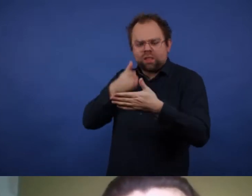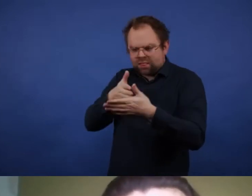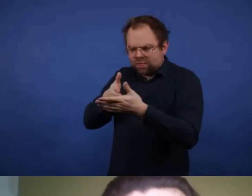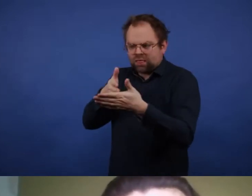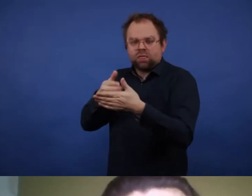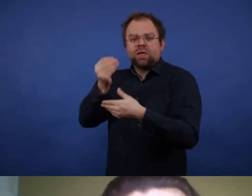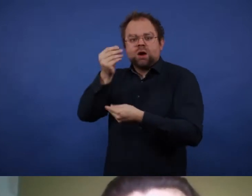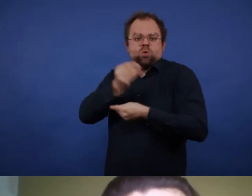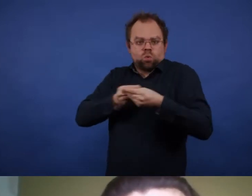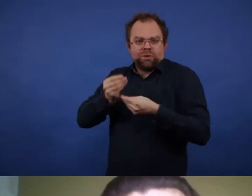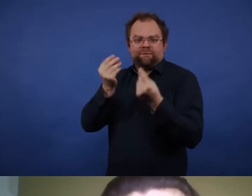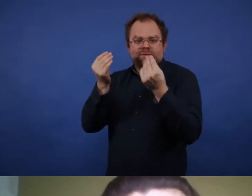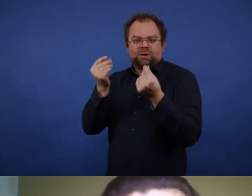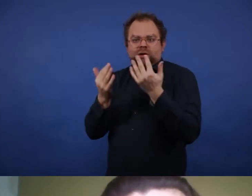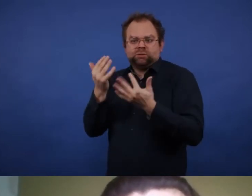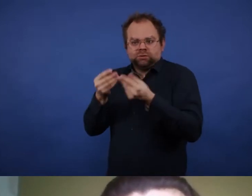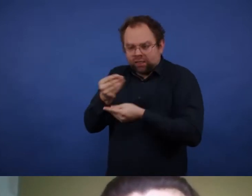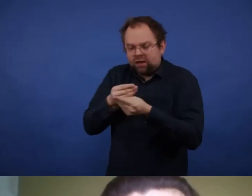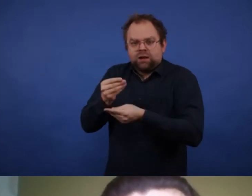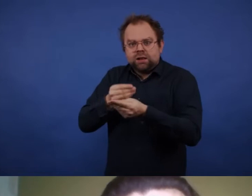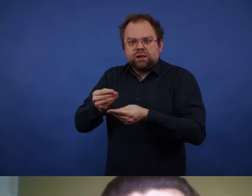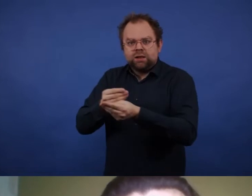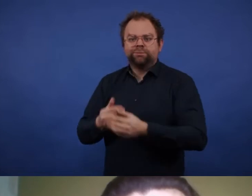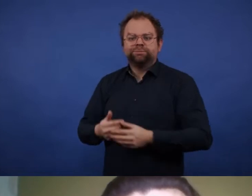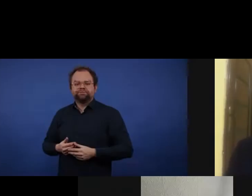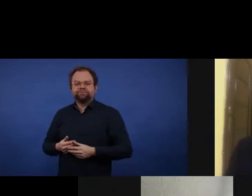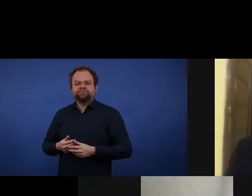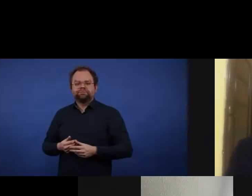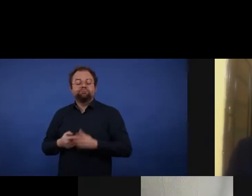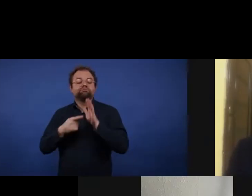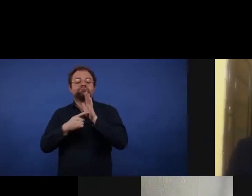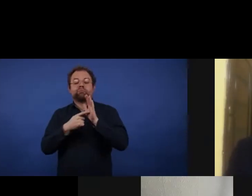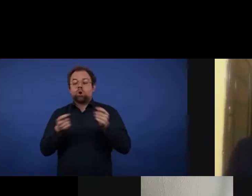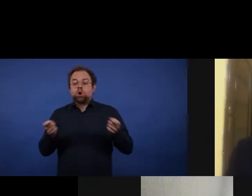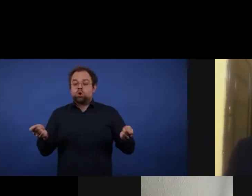we know that people have financially